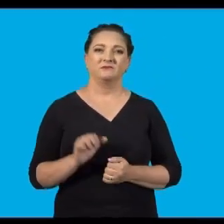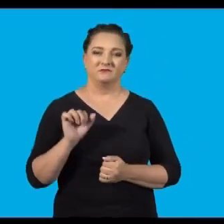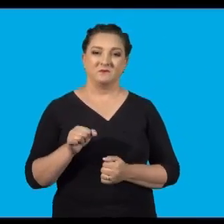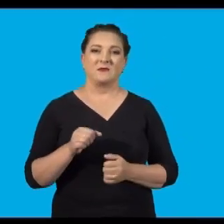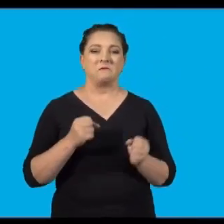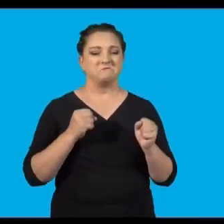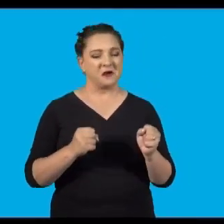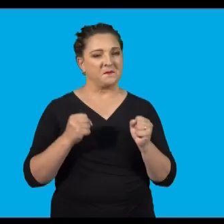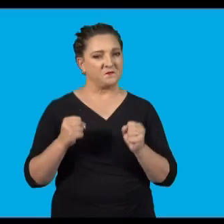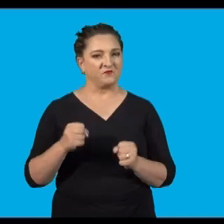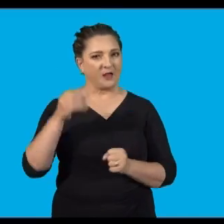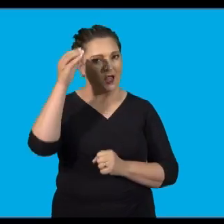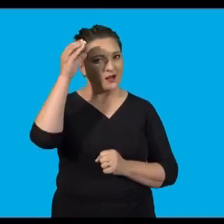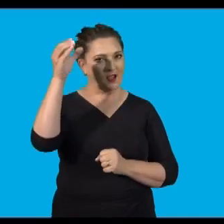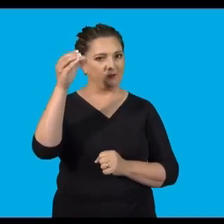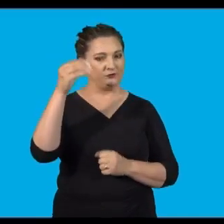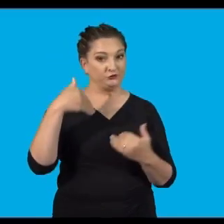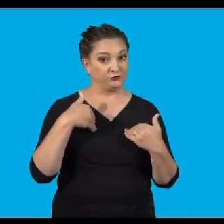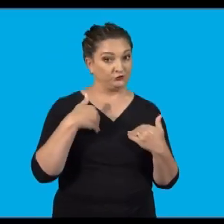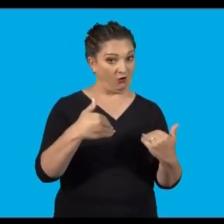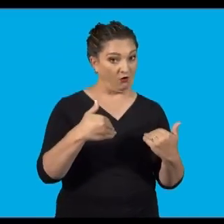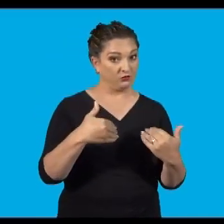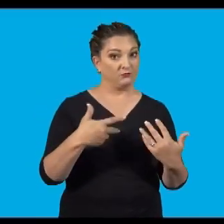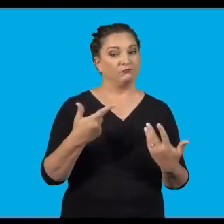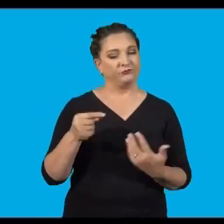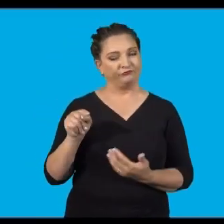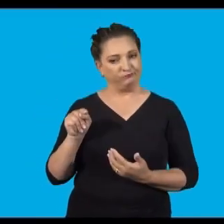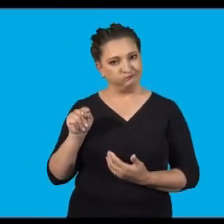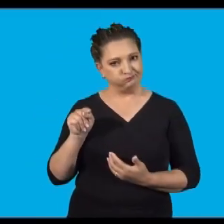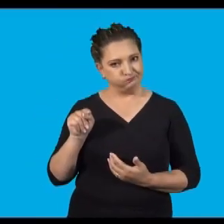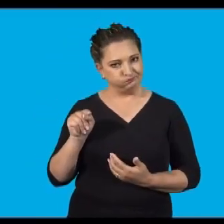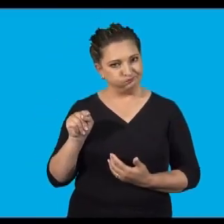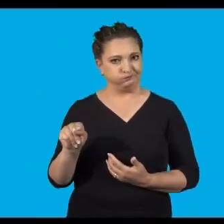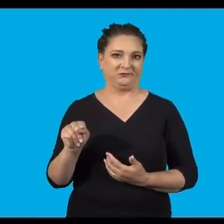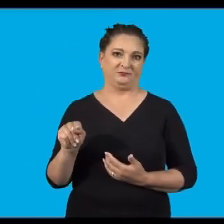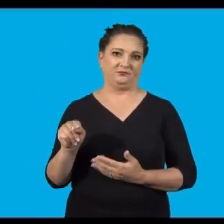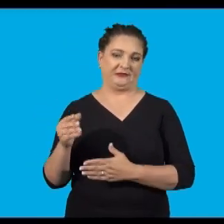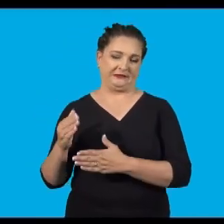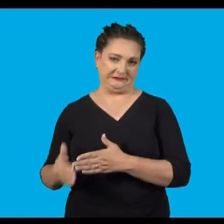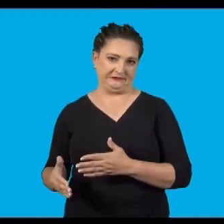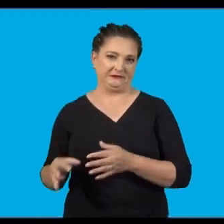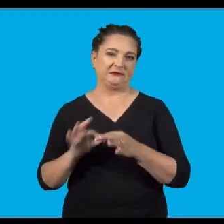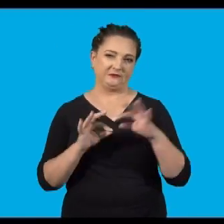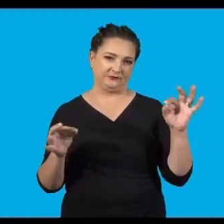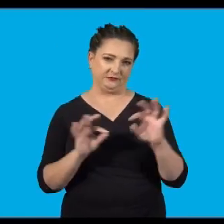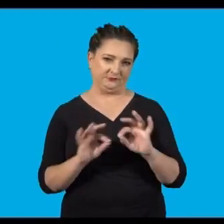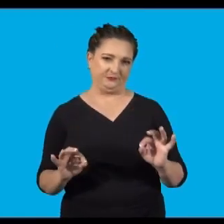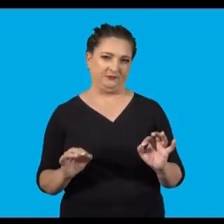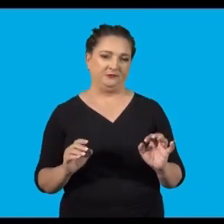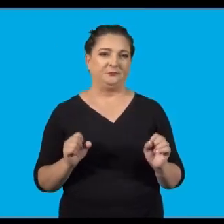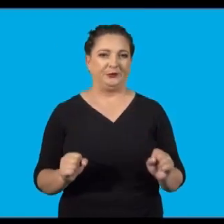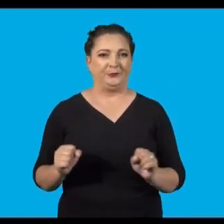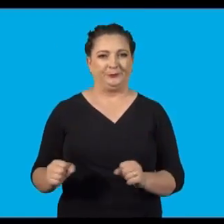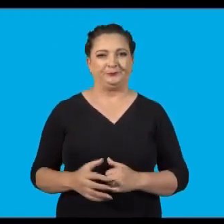quotation marks, all right, we maintain the capital letter for the start of the sentence, and we maintain the full stop to end